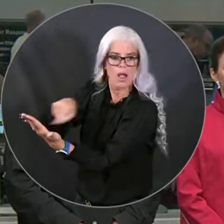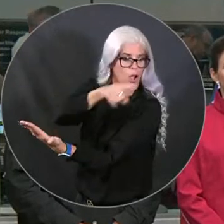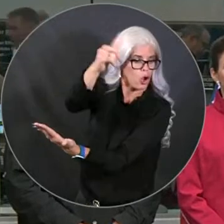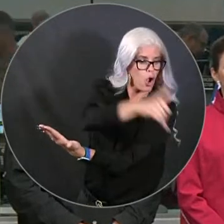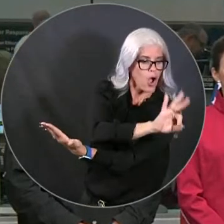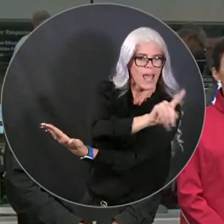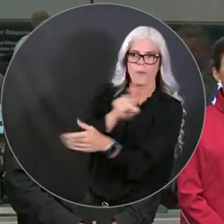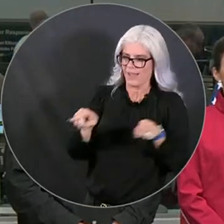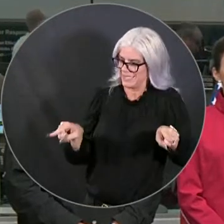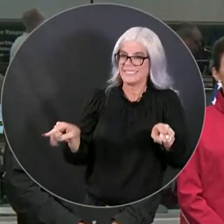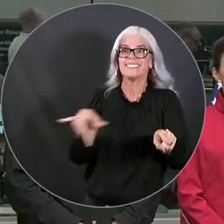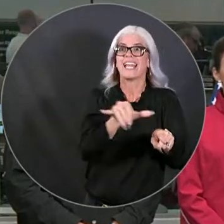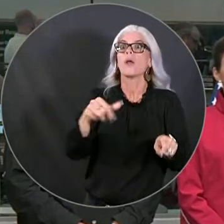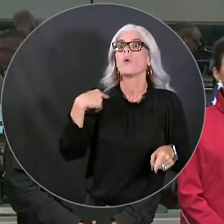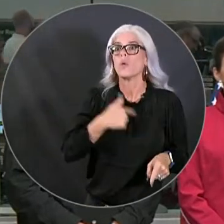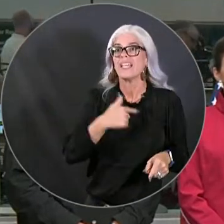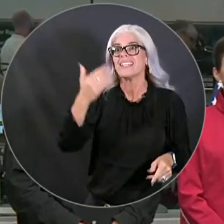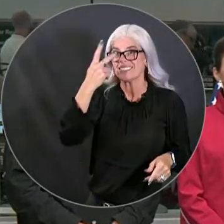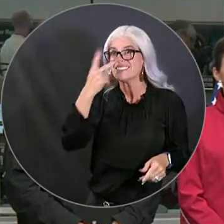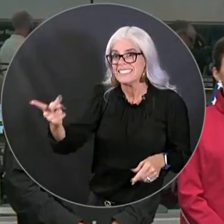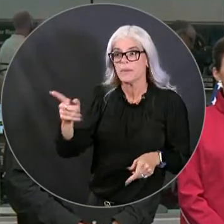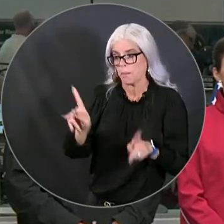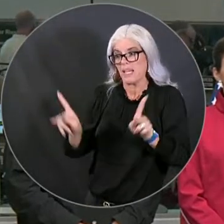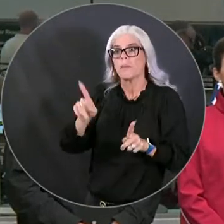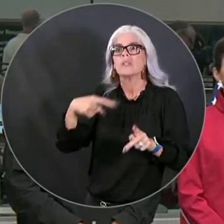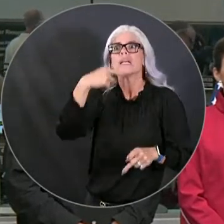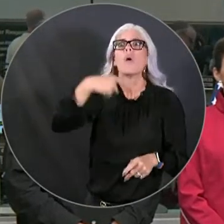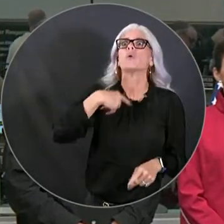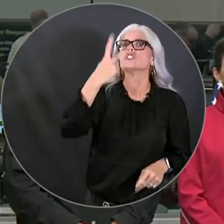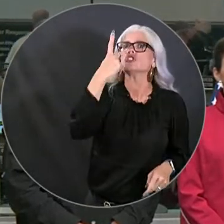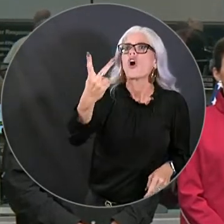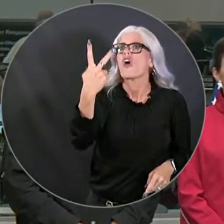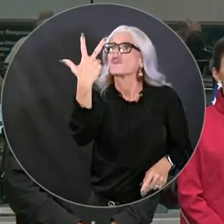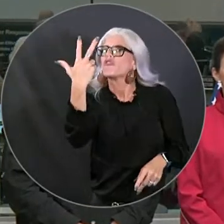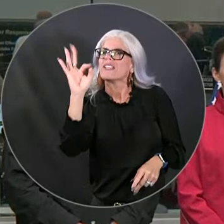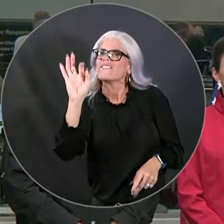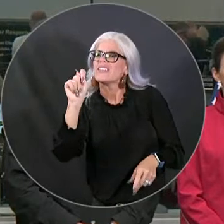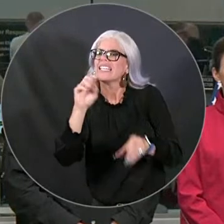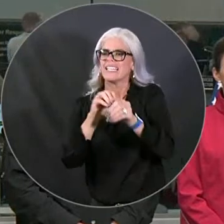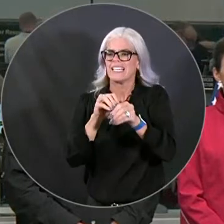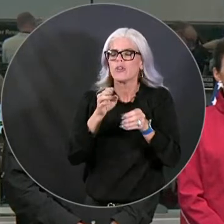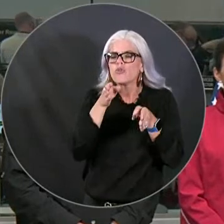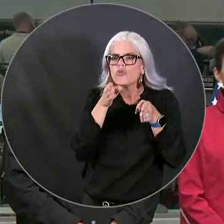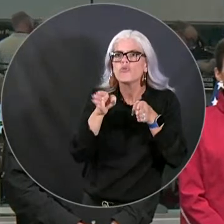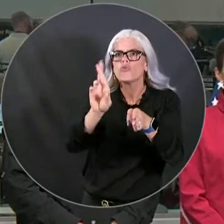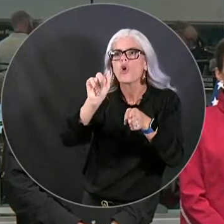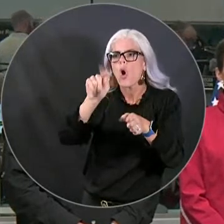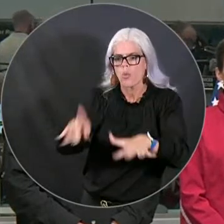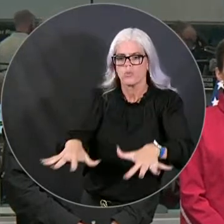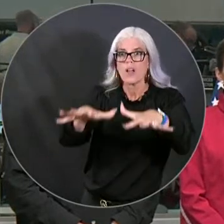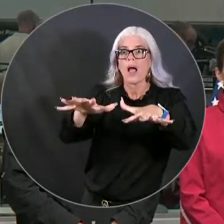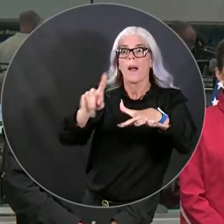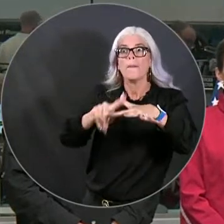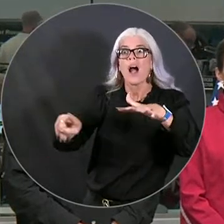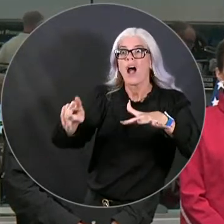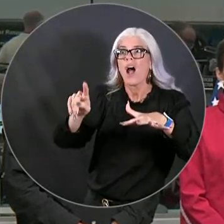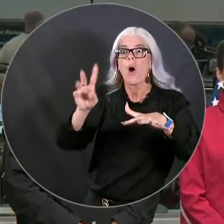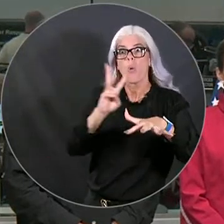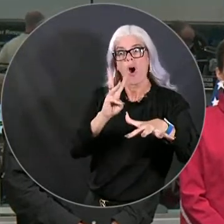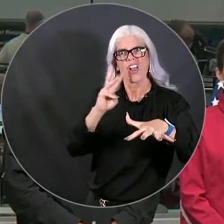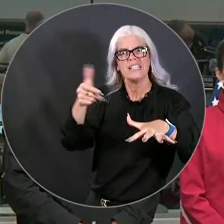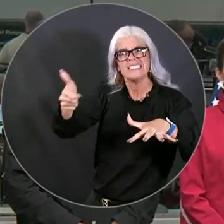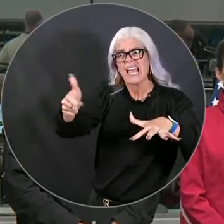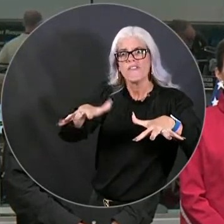water in a road. I mean, that's obviously bad. That's going to do damage. But you see the places where the water was 4, 5, 6 feet in